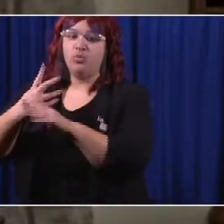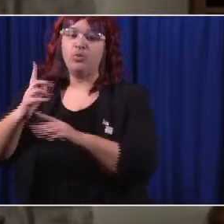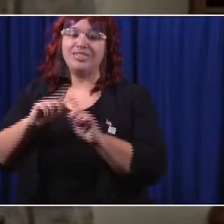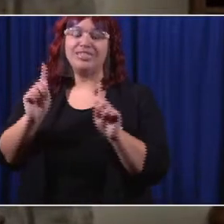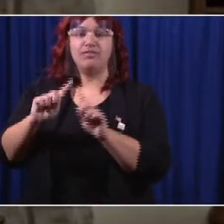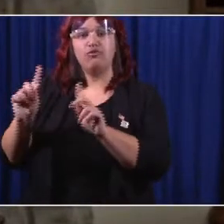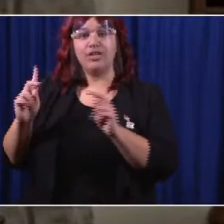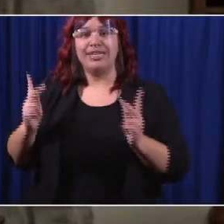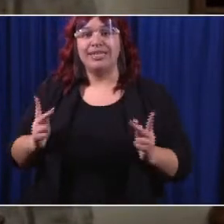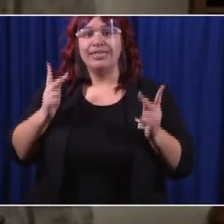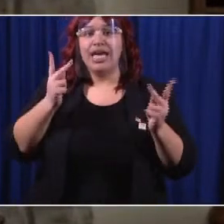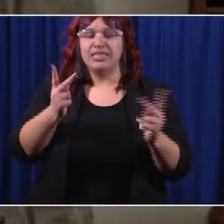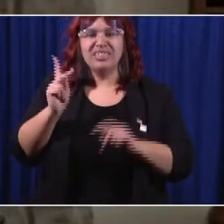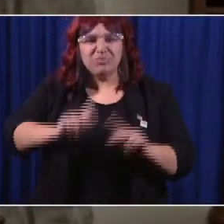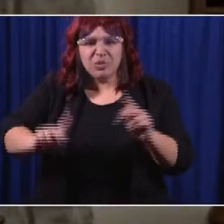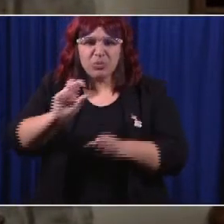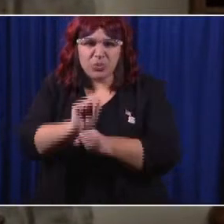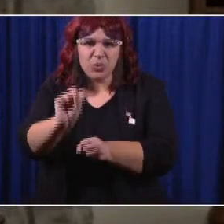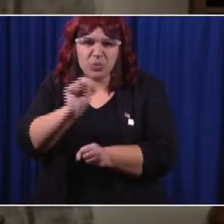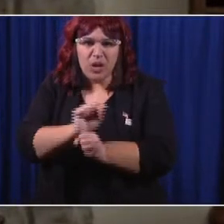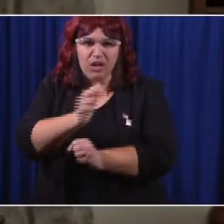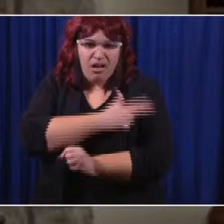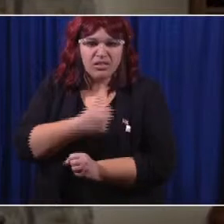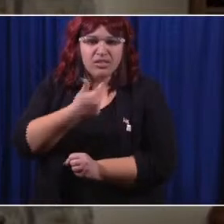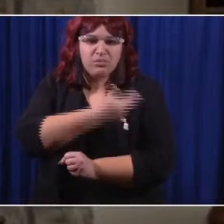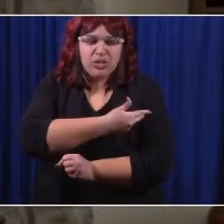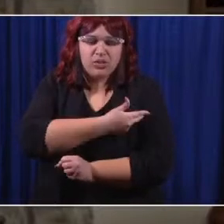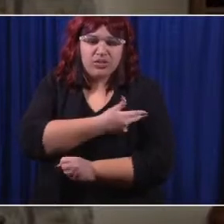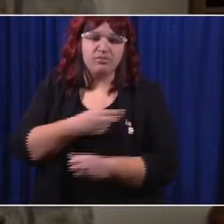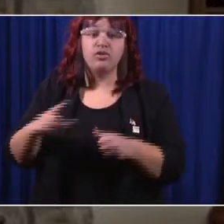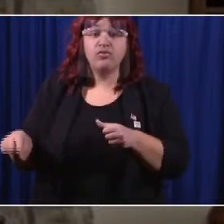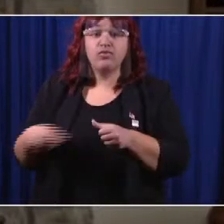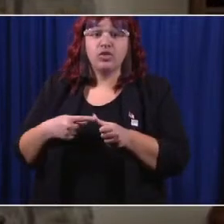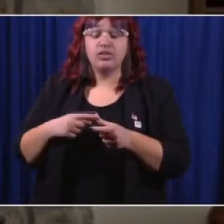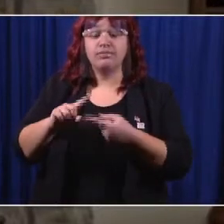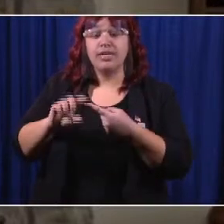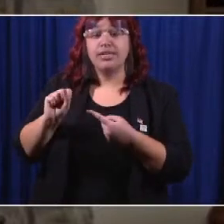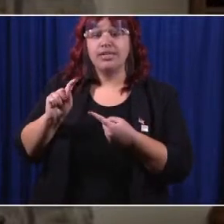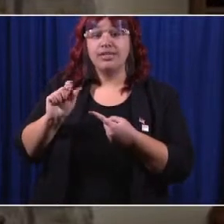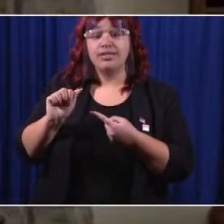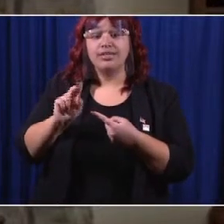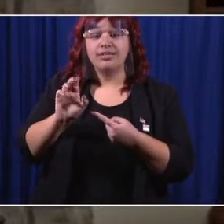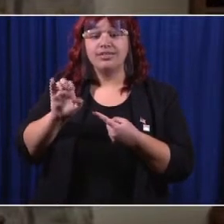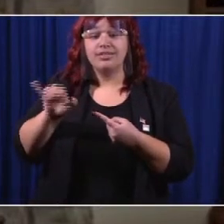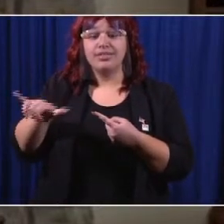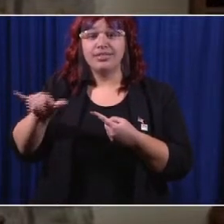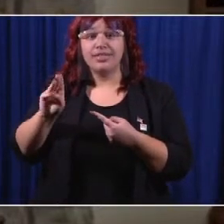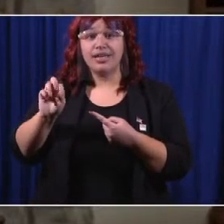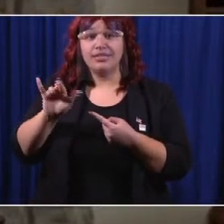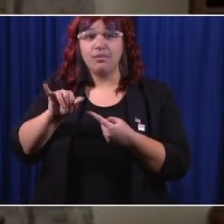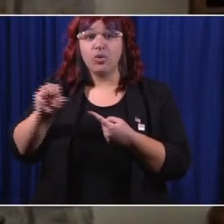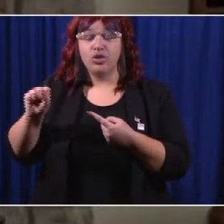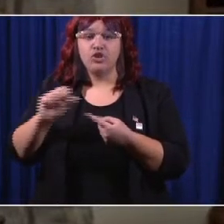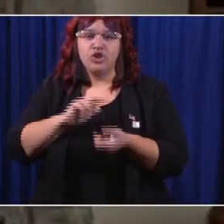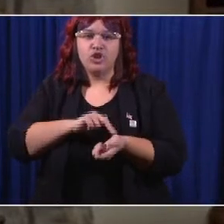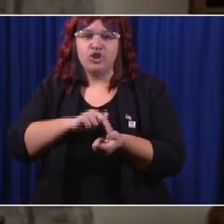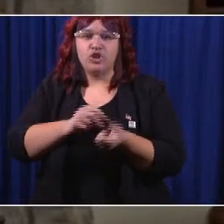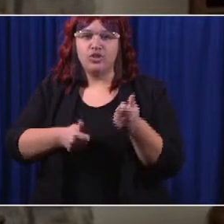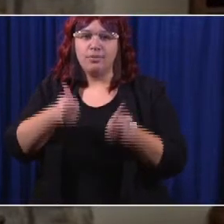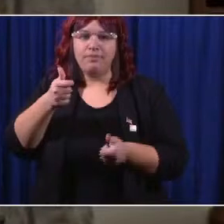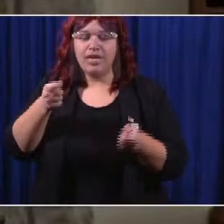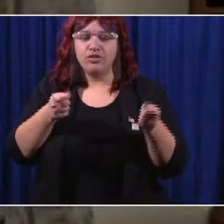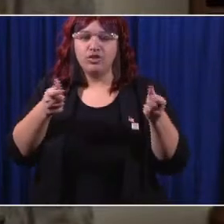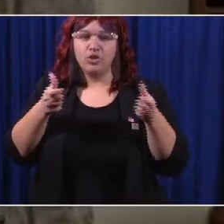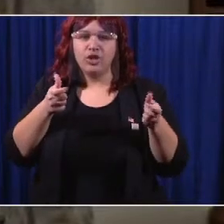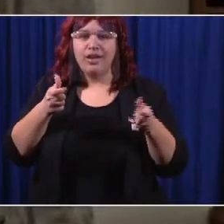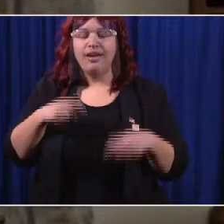Morris. She is a nurse manager for one of the COVID units at the Cleveland Clinic, Akron General. Stacy and her nursing